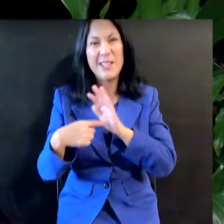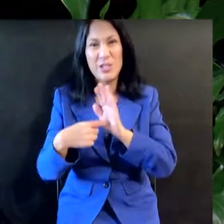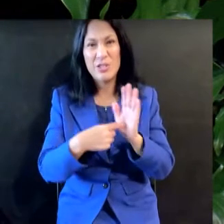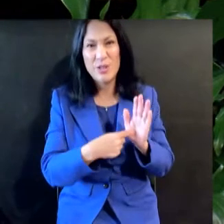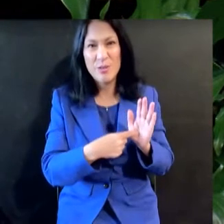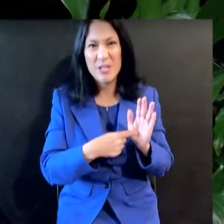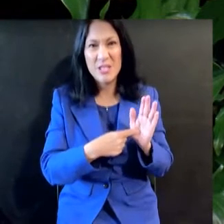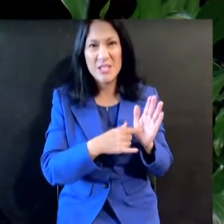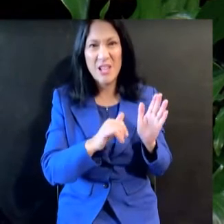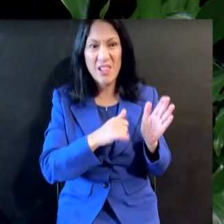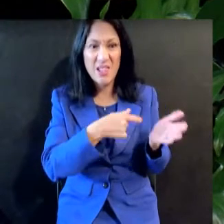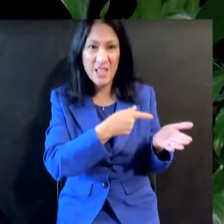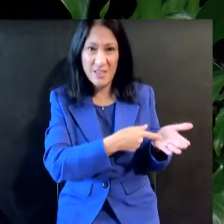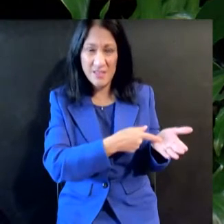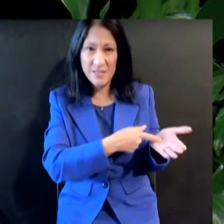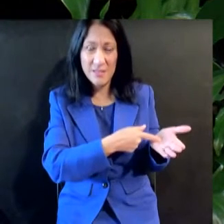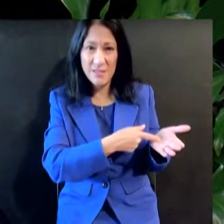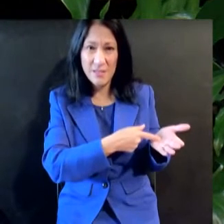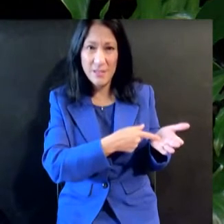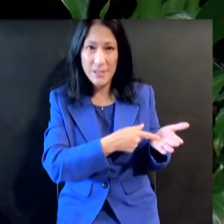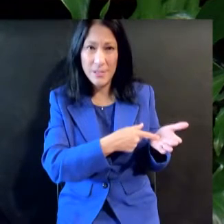it.